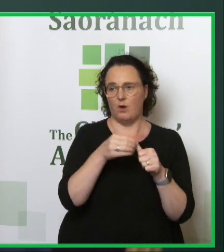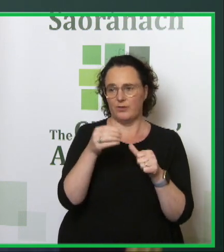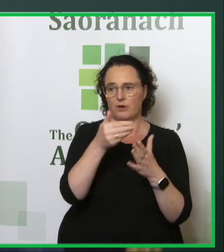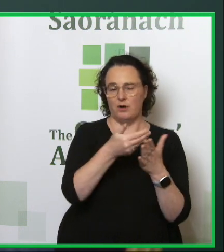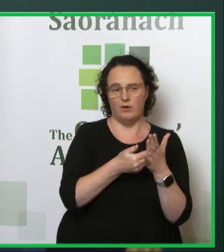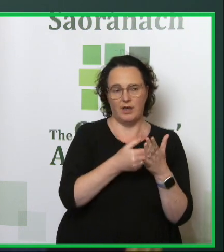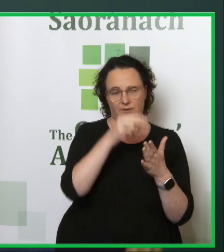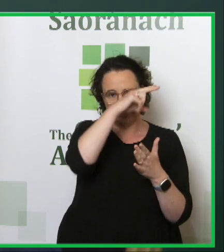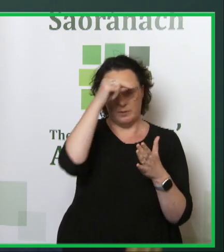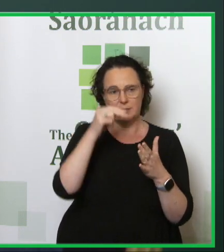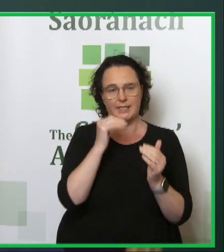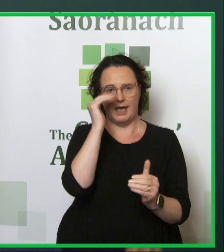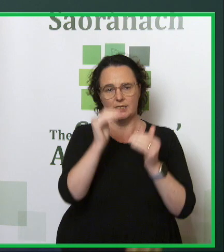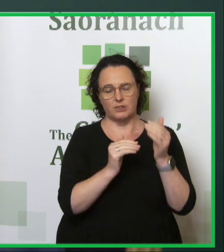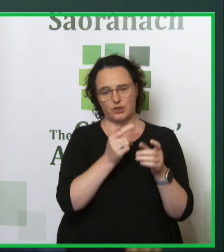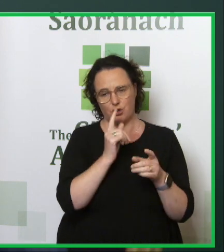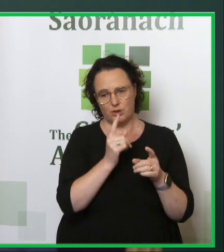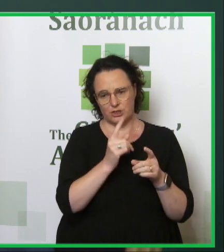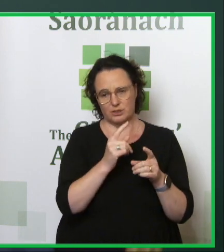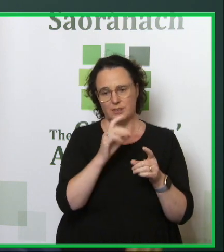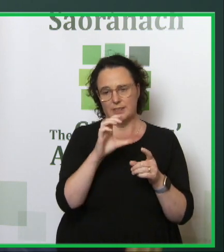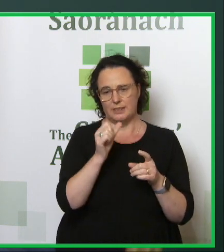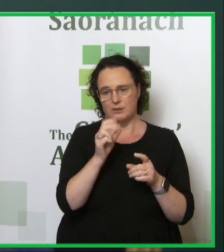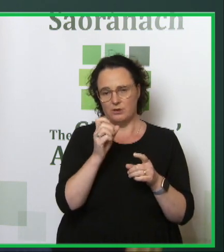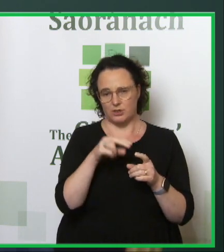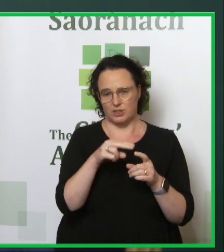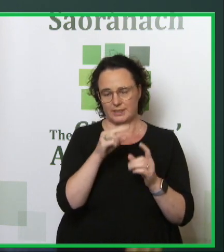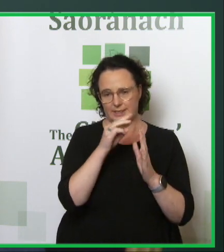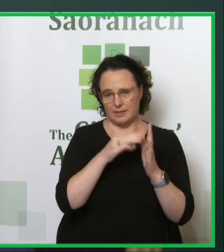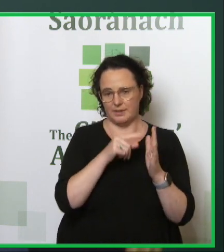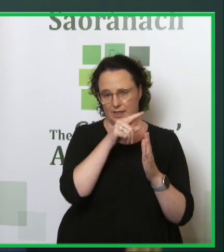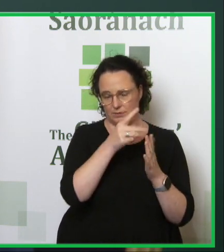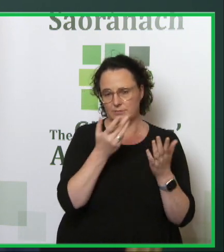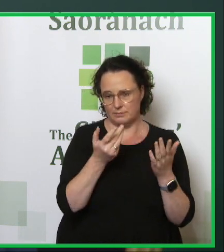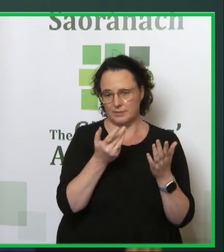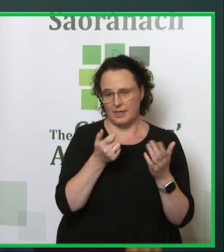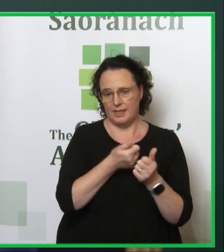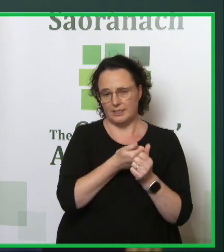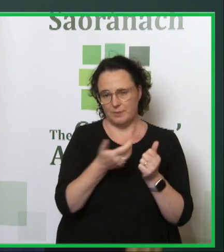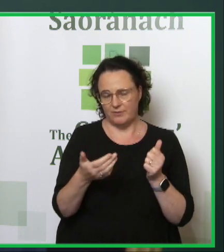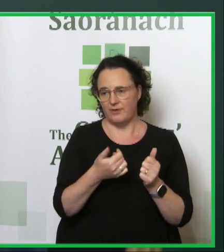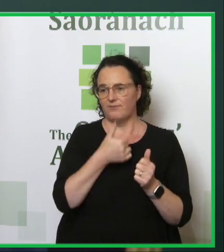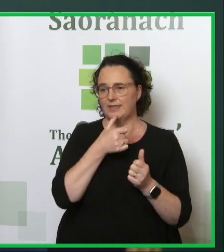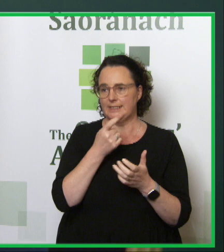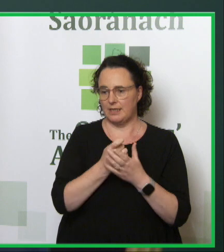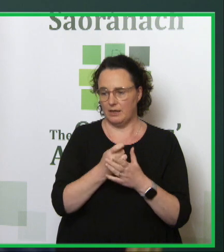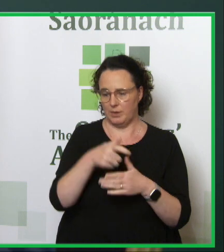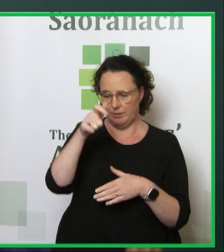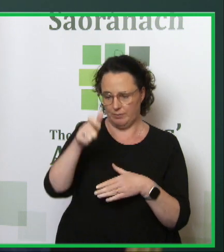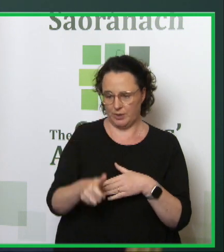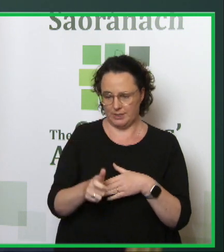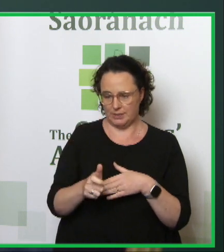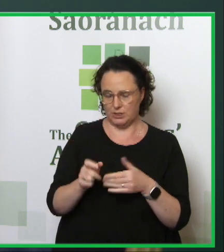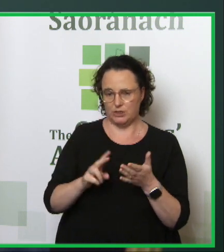exists. So yes, there will be that adult caution that kind of is available for first-time cannabis offenders at the moment